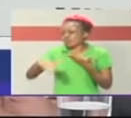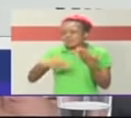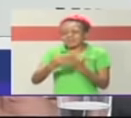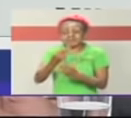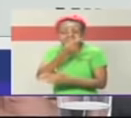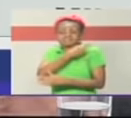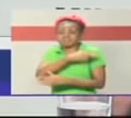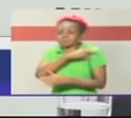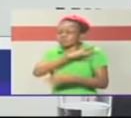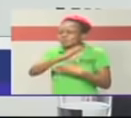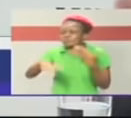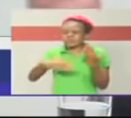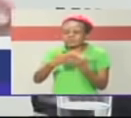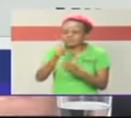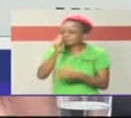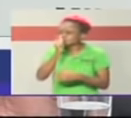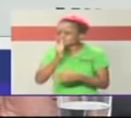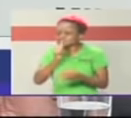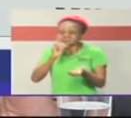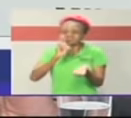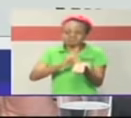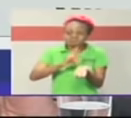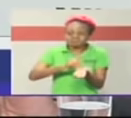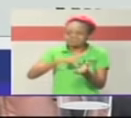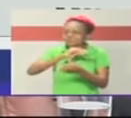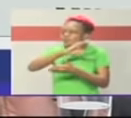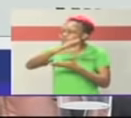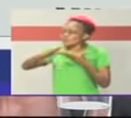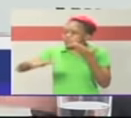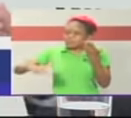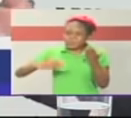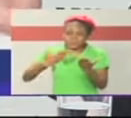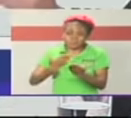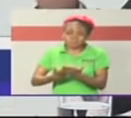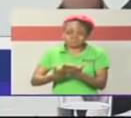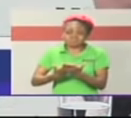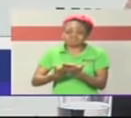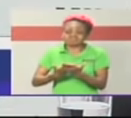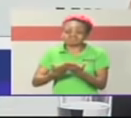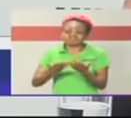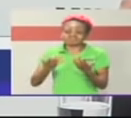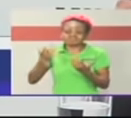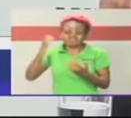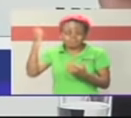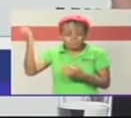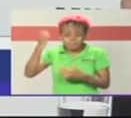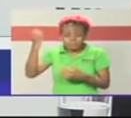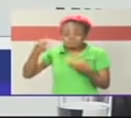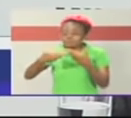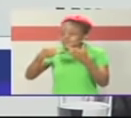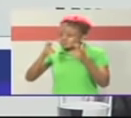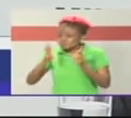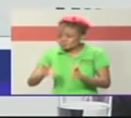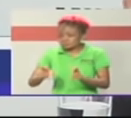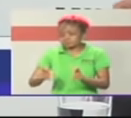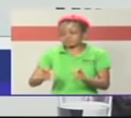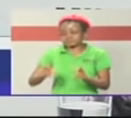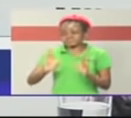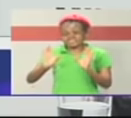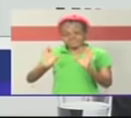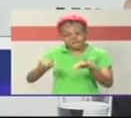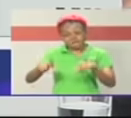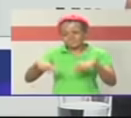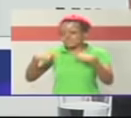sector physicians, all A&E rooms go on and report